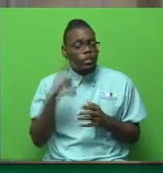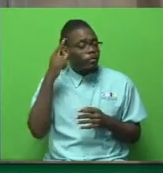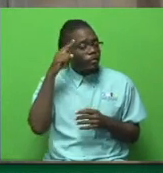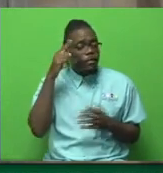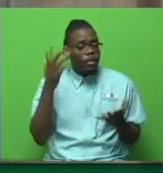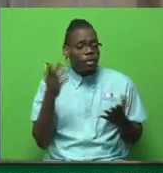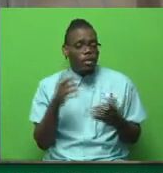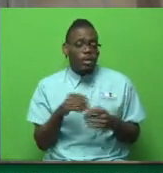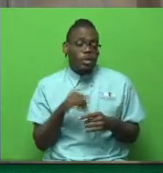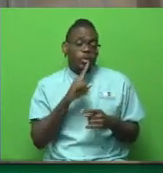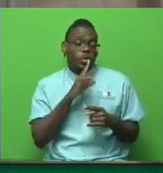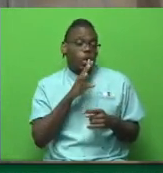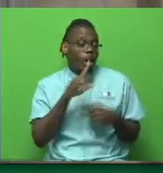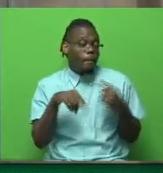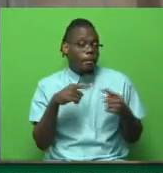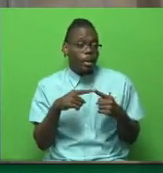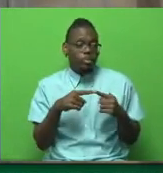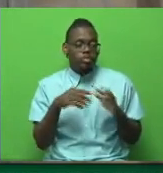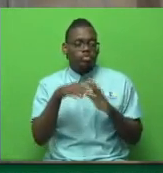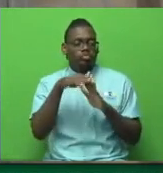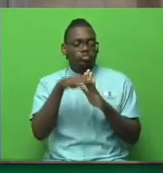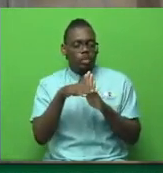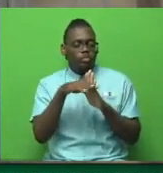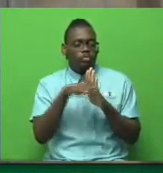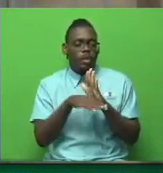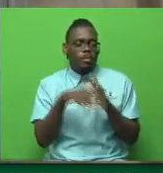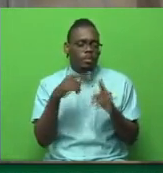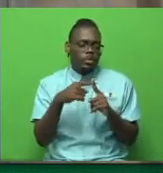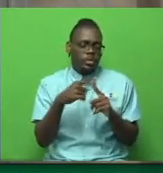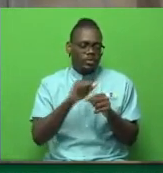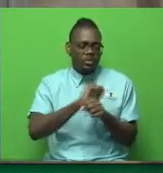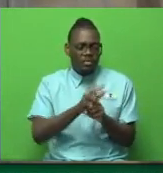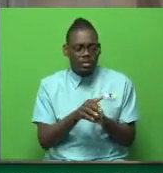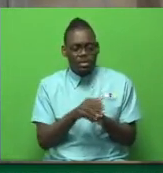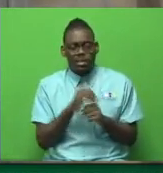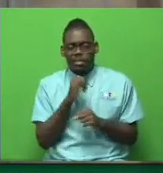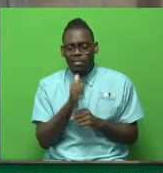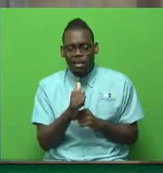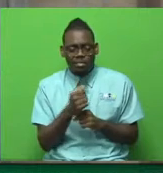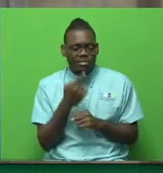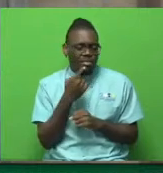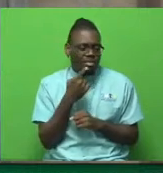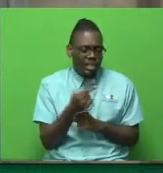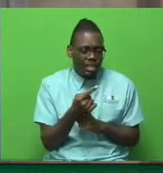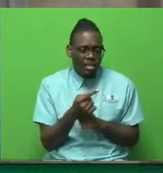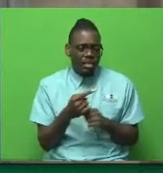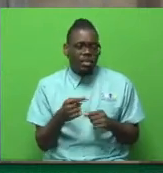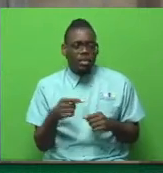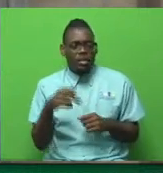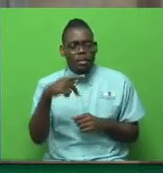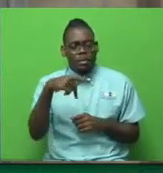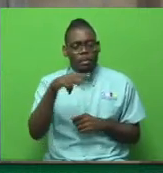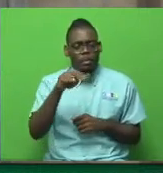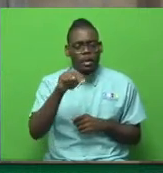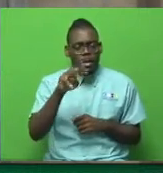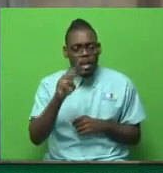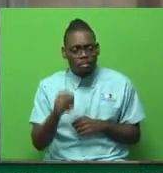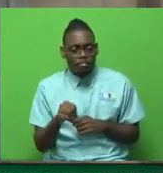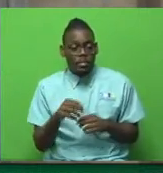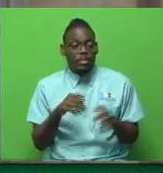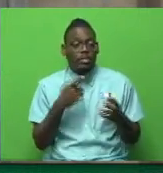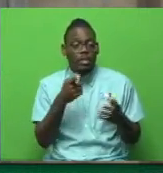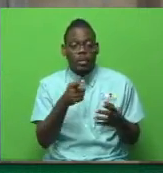not one mention of the pnm initiated C Mongol report into the daily mass that